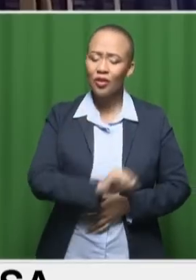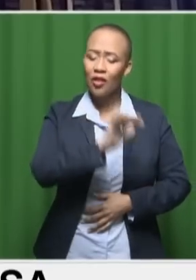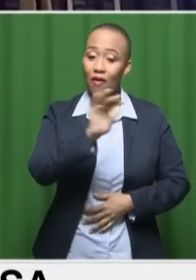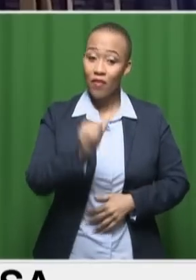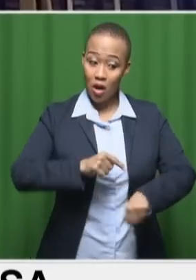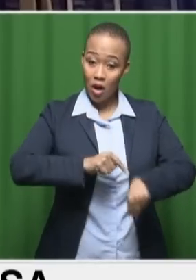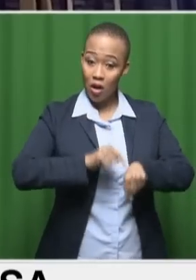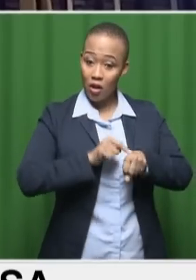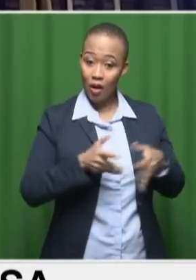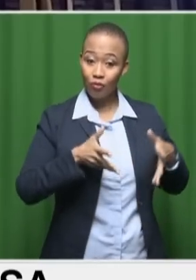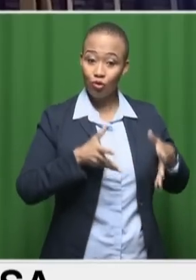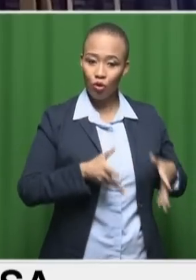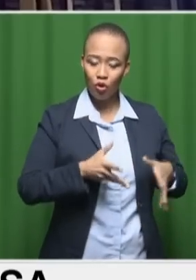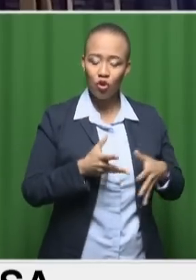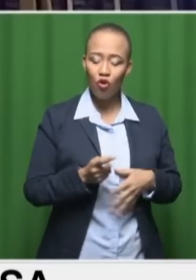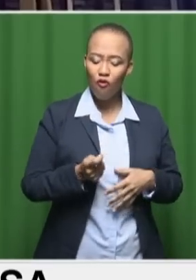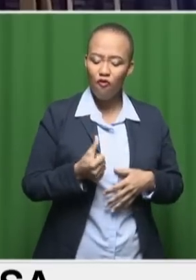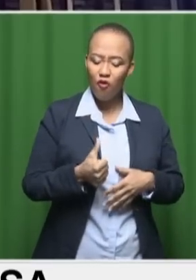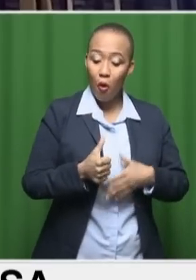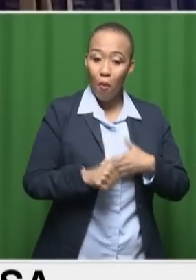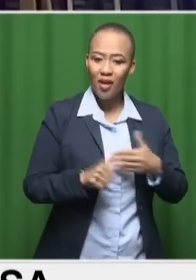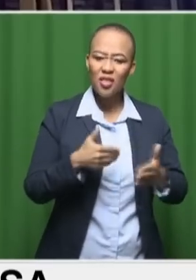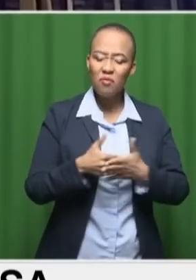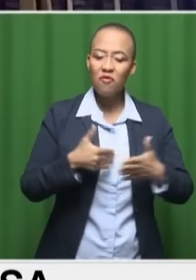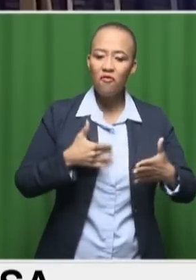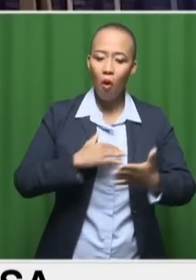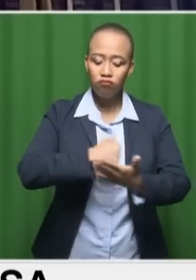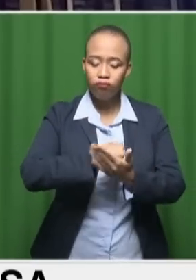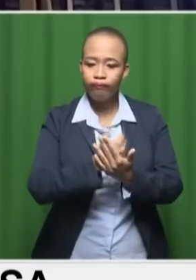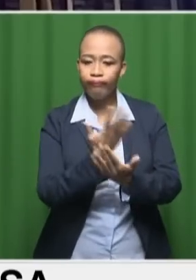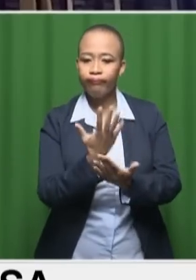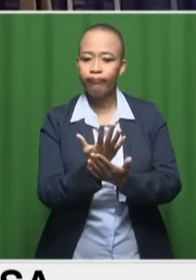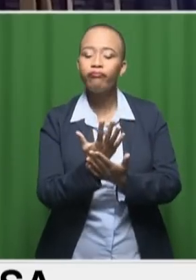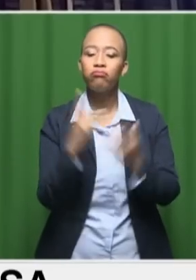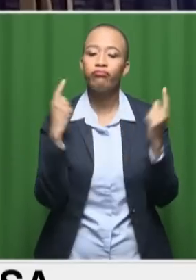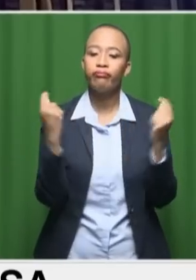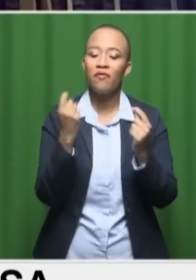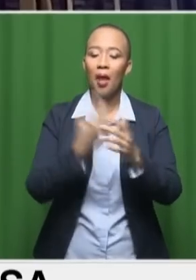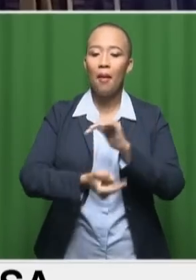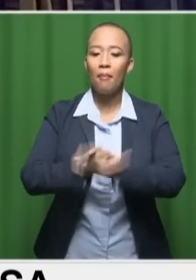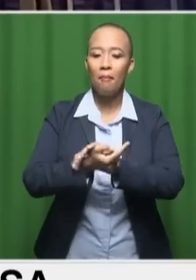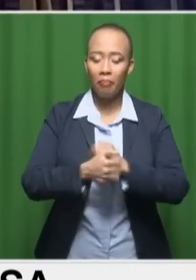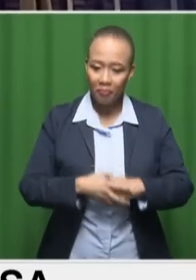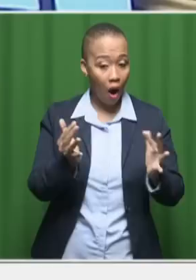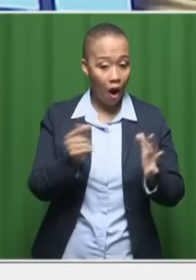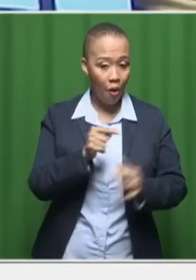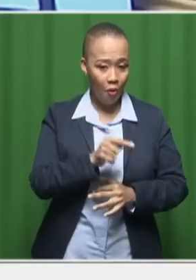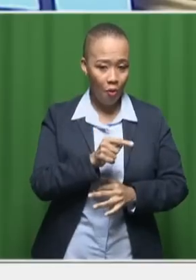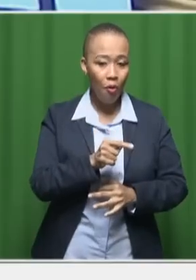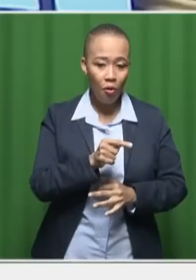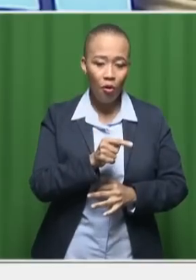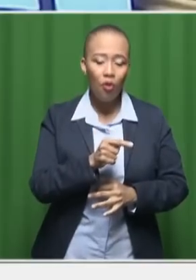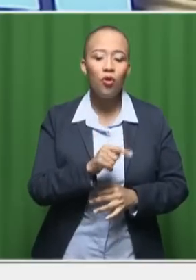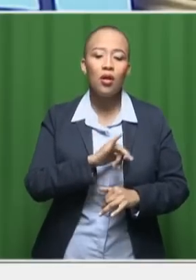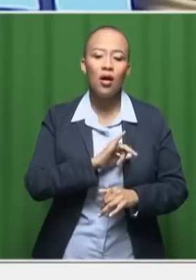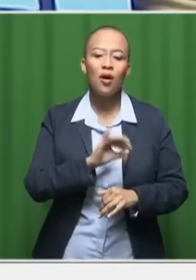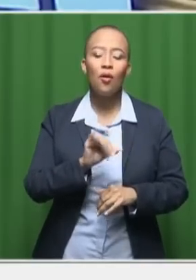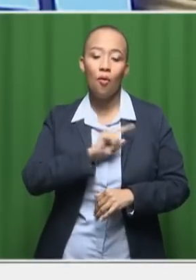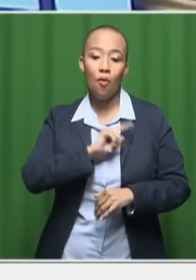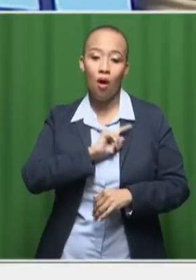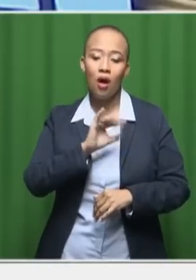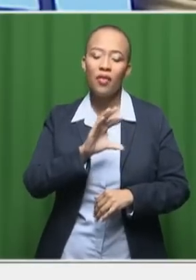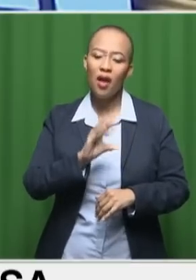very interesting given what had happened with the Umar al-Bashir situation some years back. But what does this mean